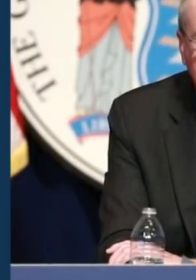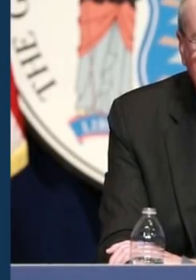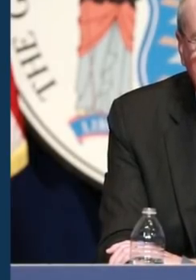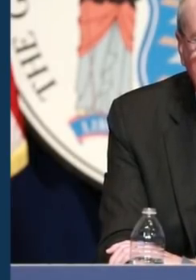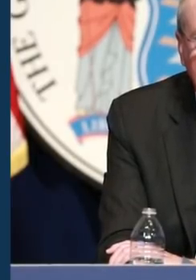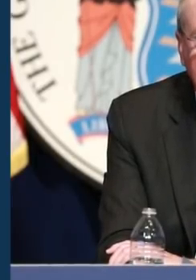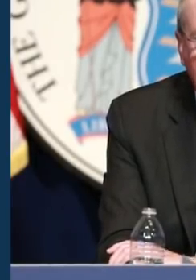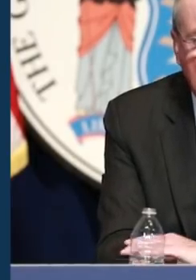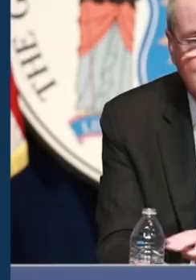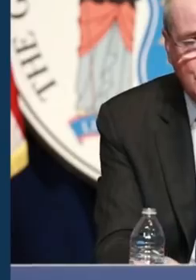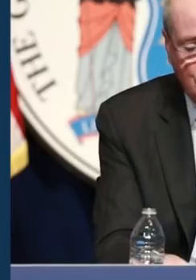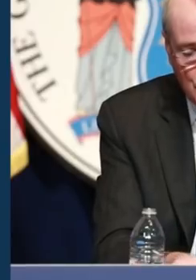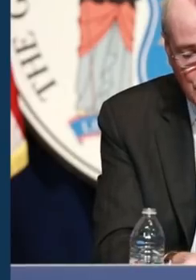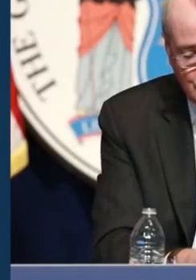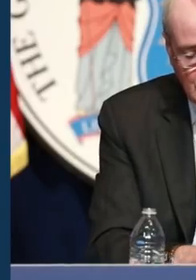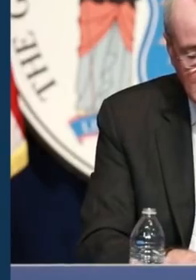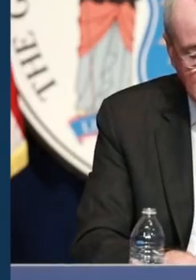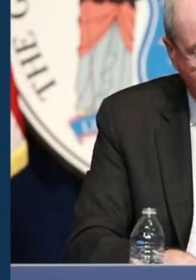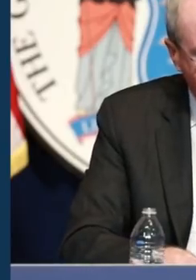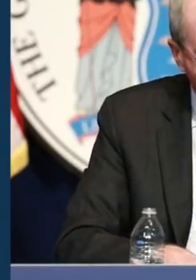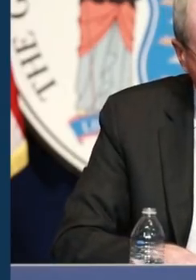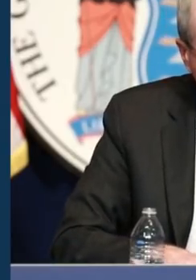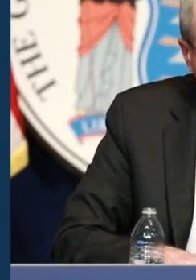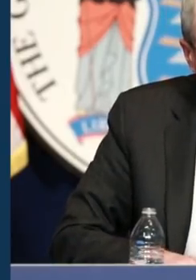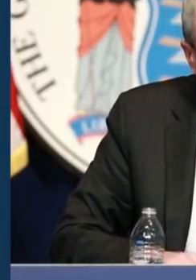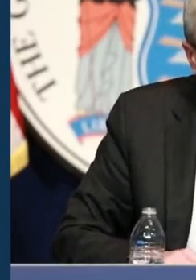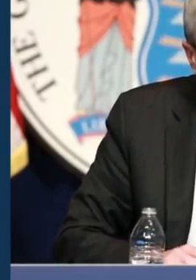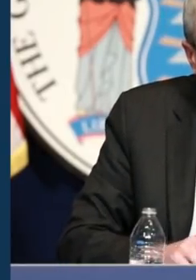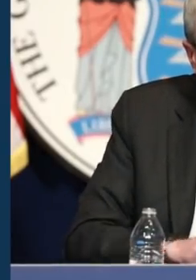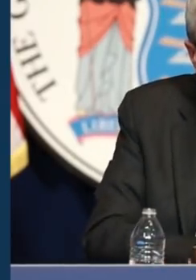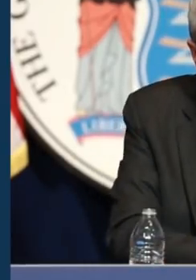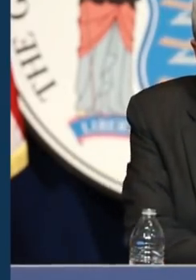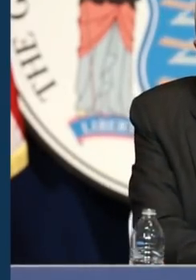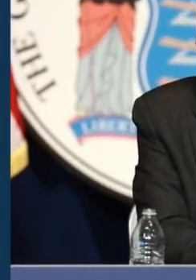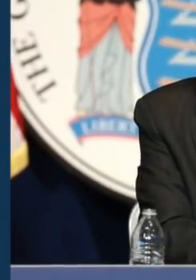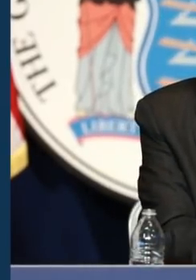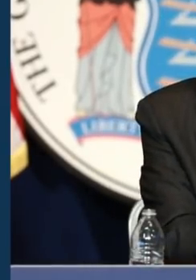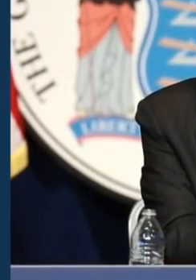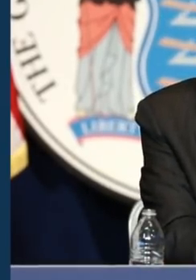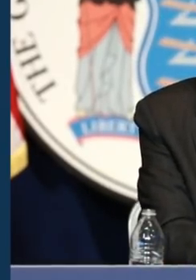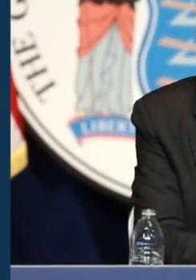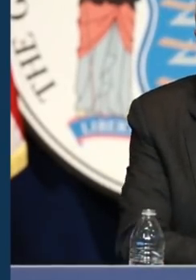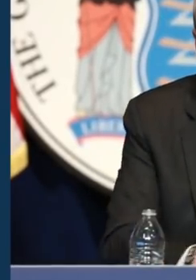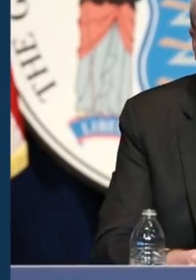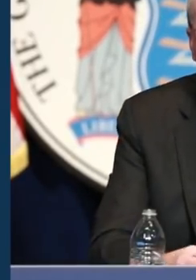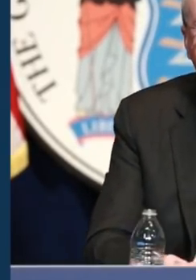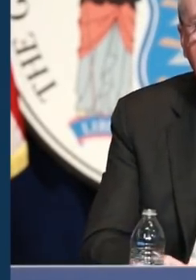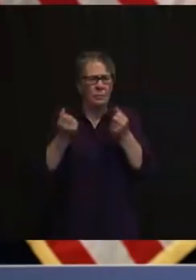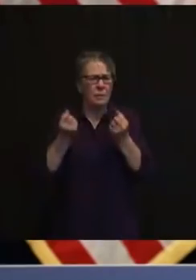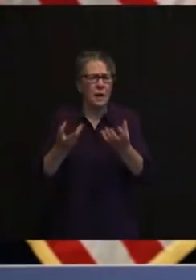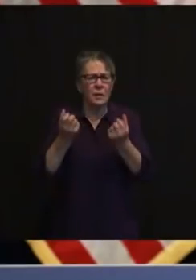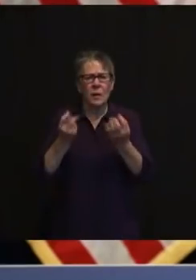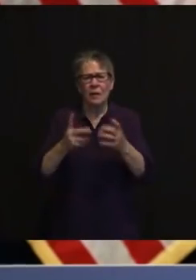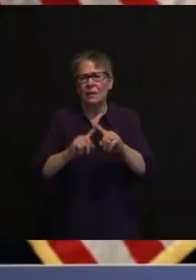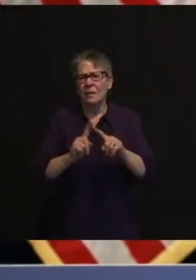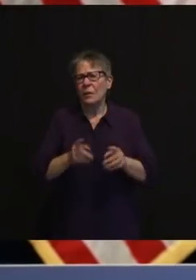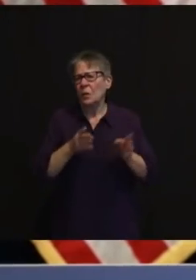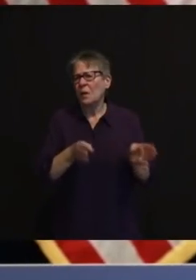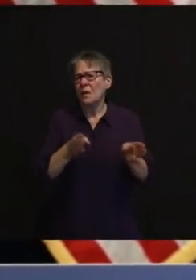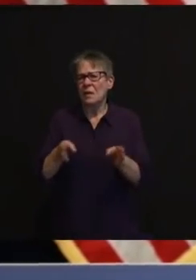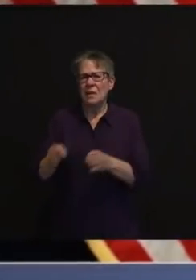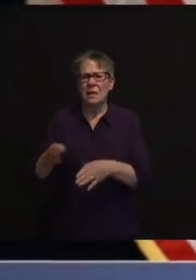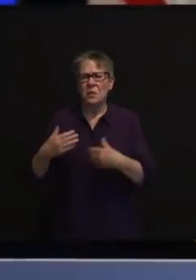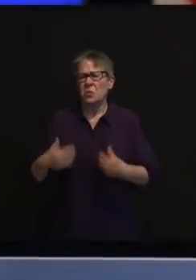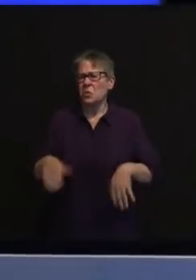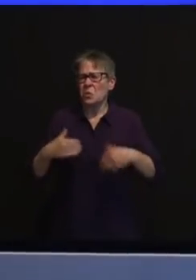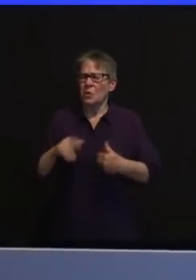too. God rest her soul, Ruth. And with that, please help me welcome the woman who needs no introduction, the Commissioner of the Department of Health, Judy